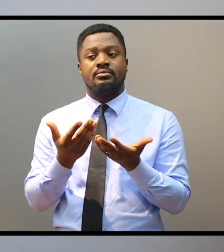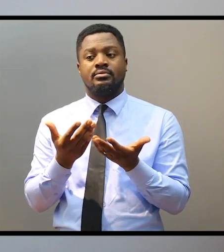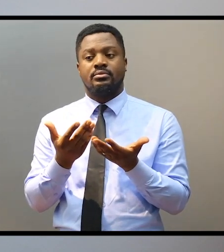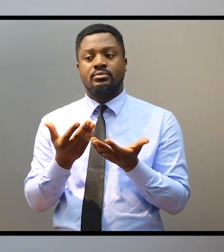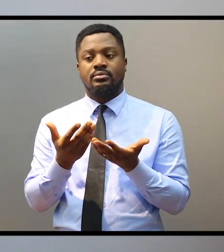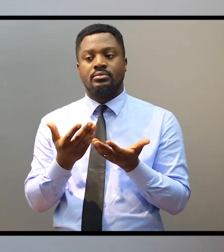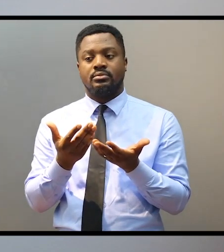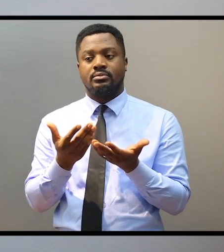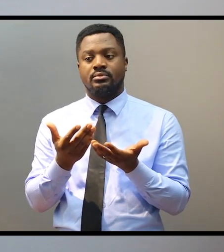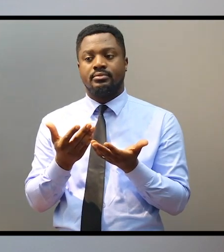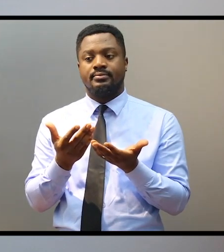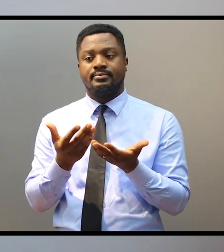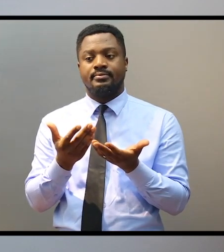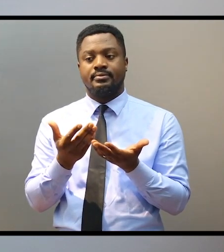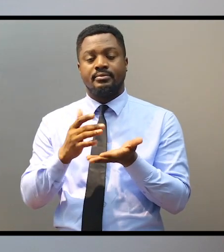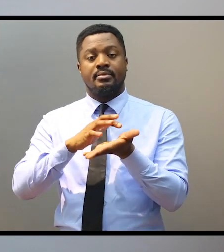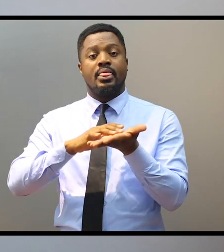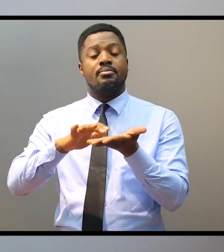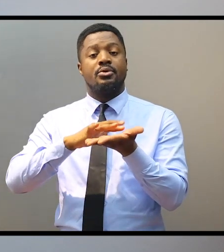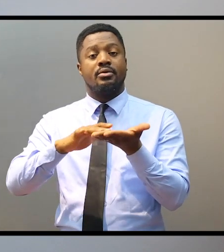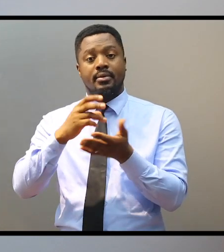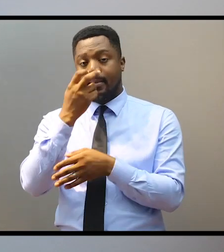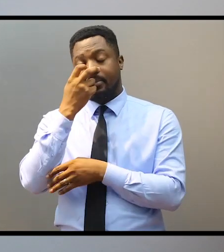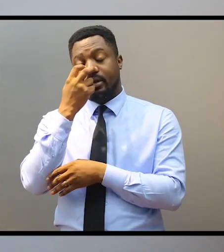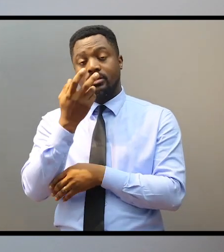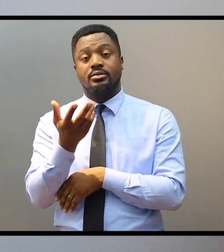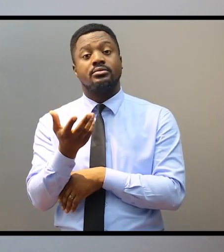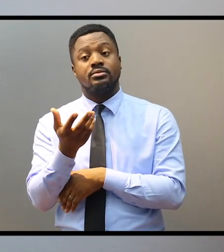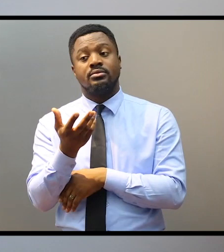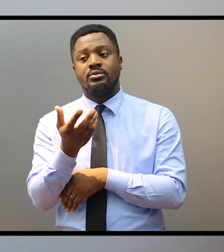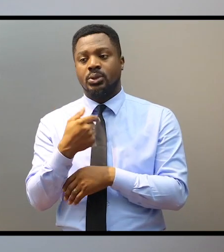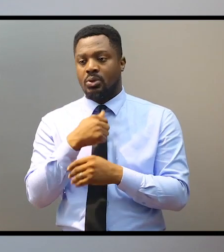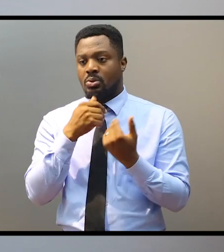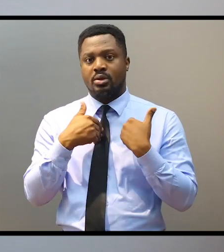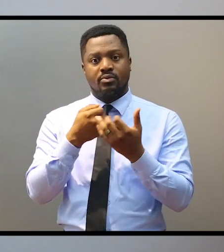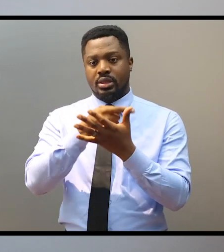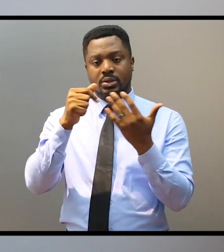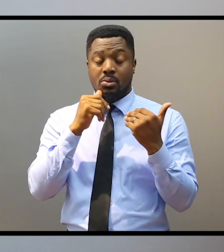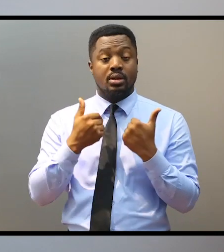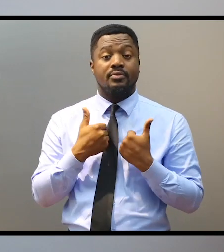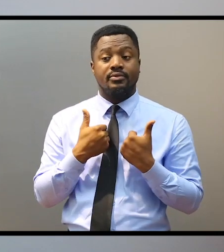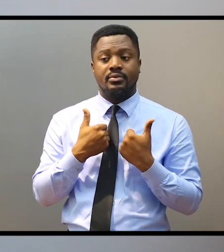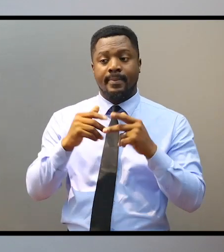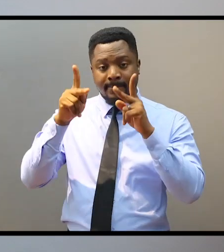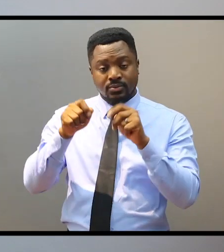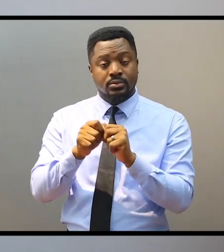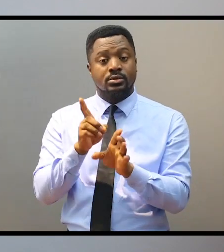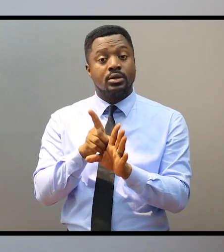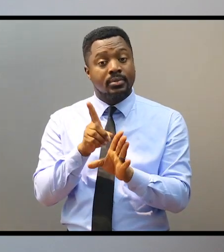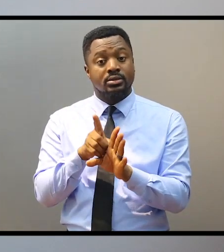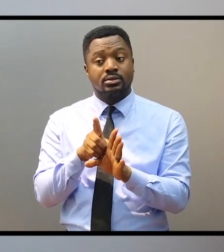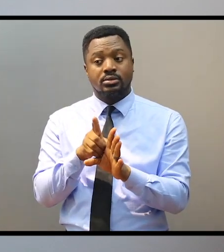the Braille, for example? we don't have all those things. And